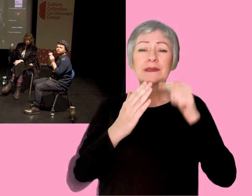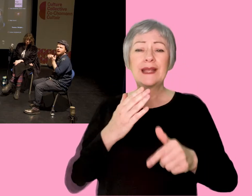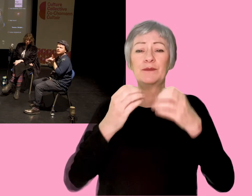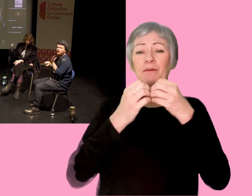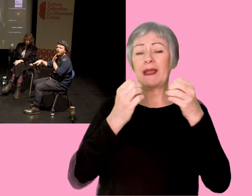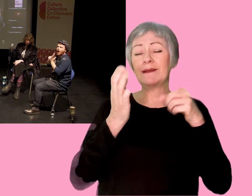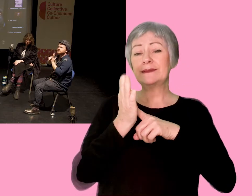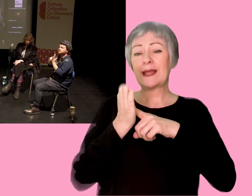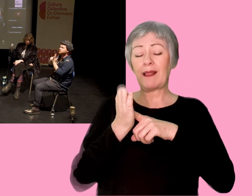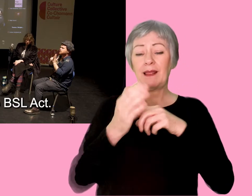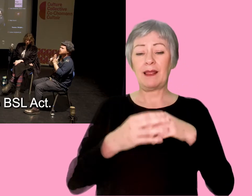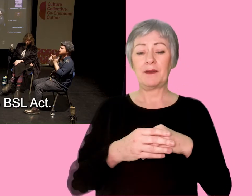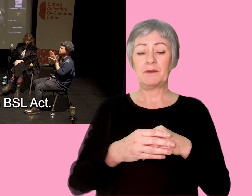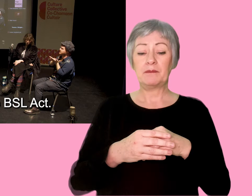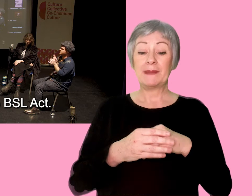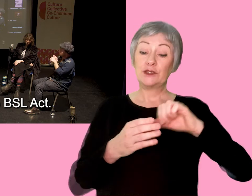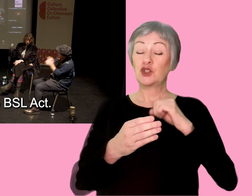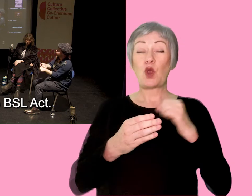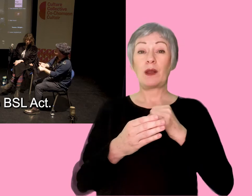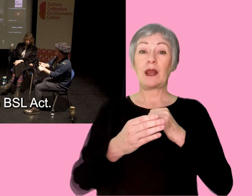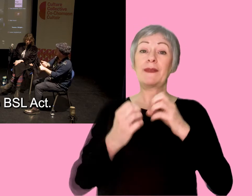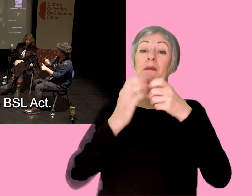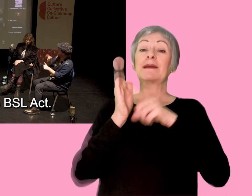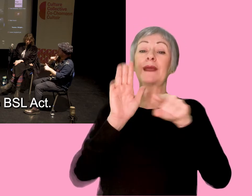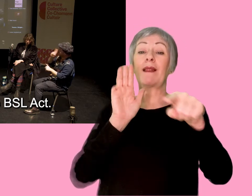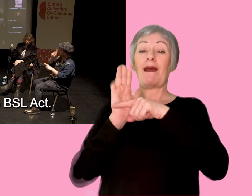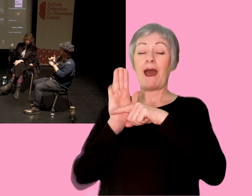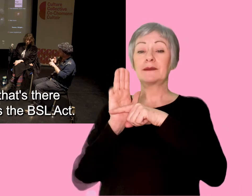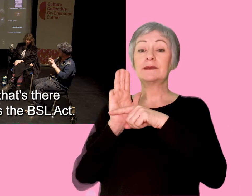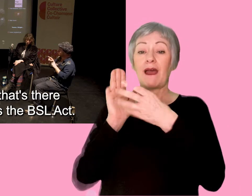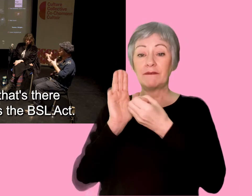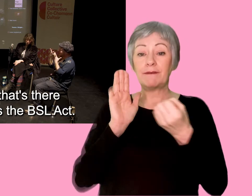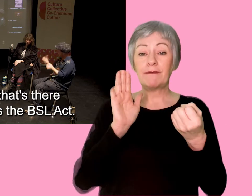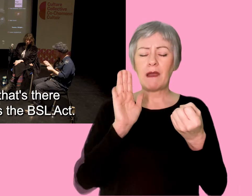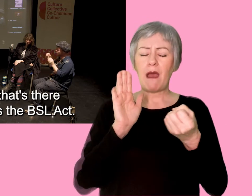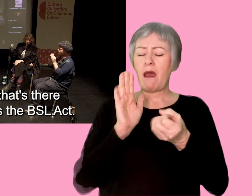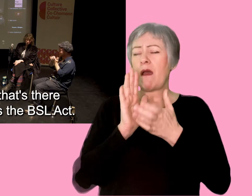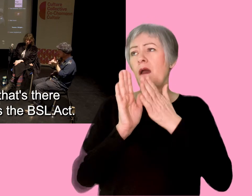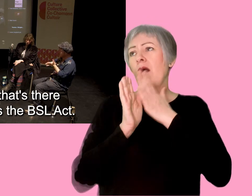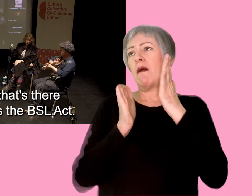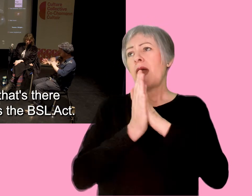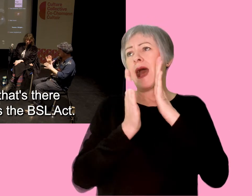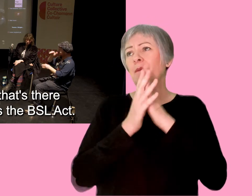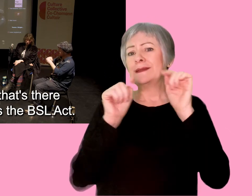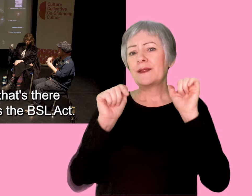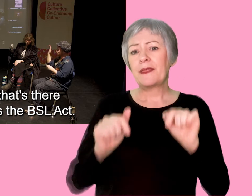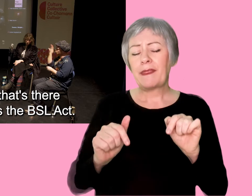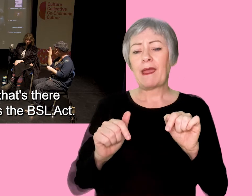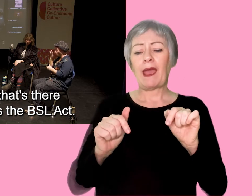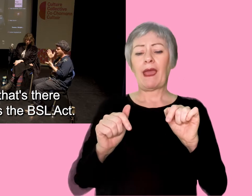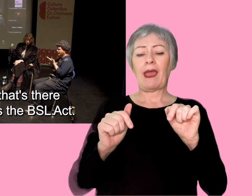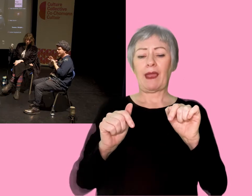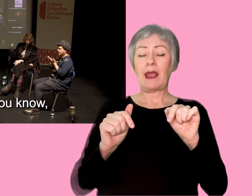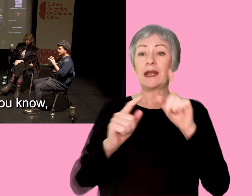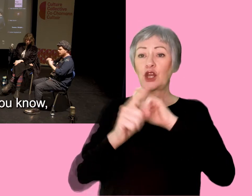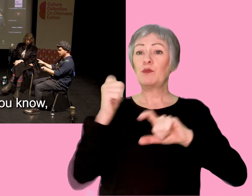BSL. In Scotland, there's the BSL Act, and I'm so pleased that that's there and that the community has the BSL